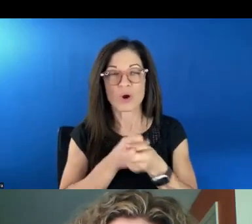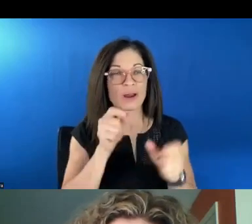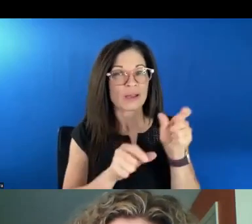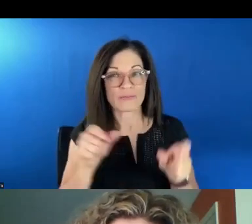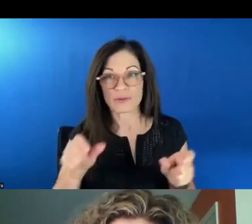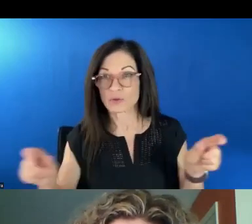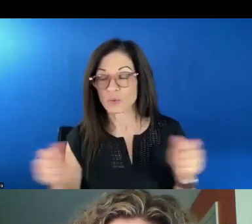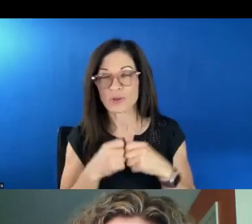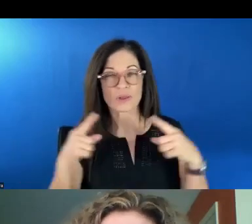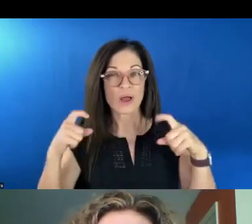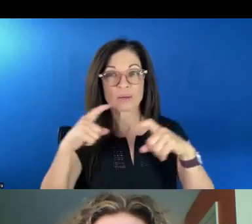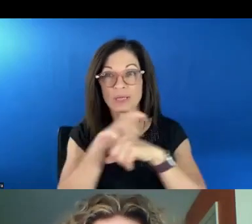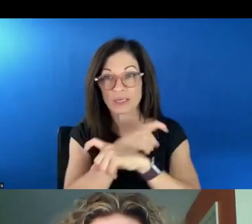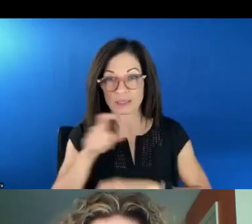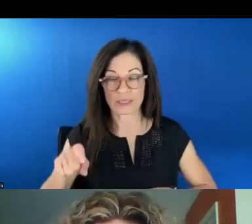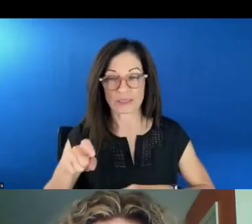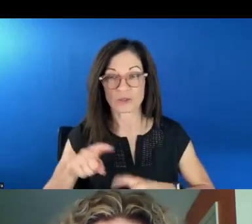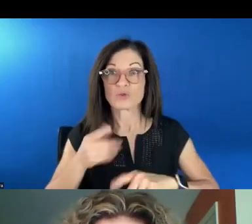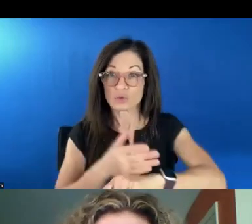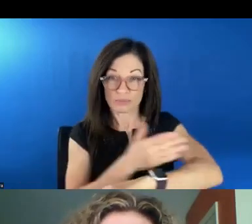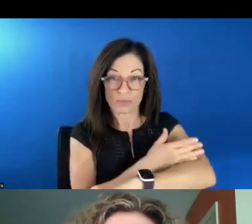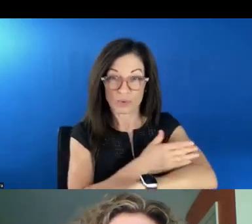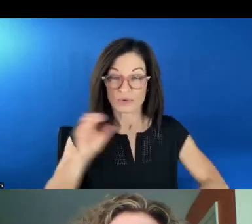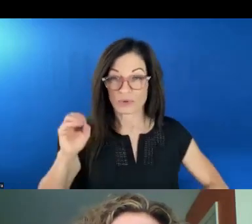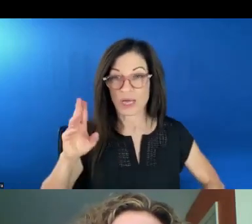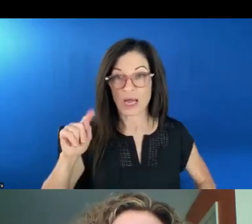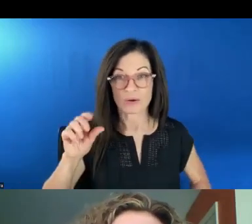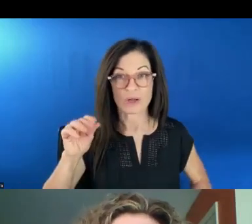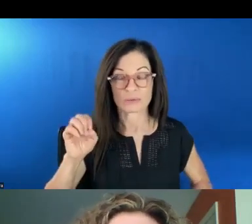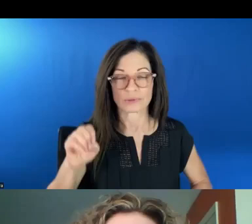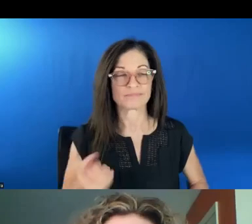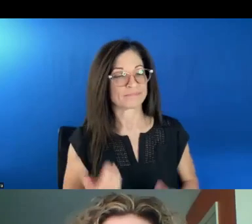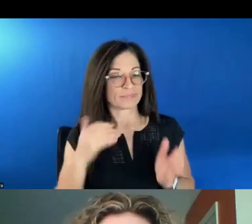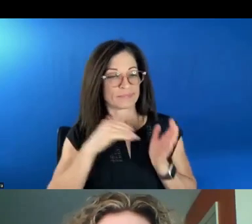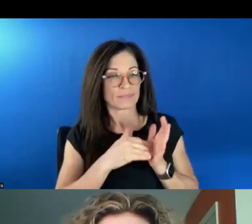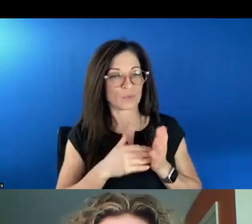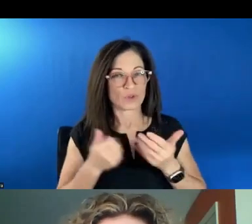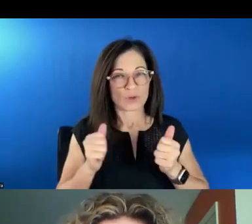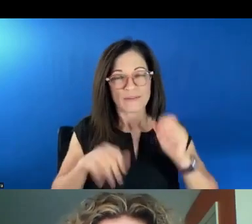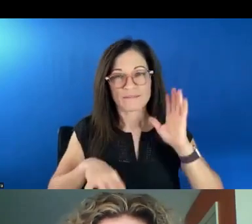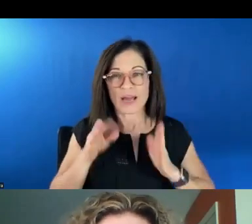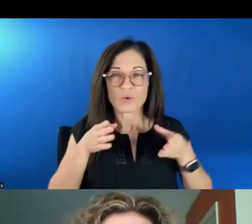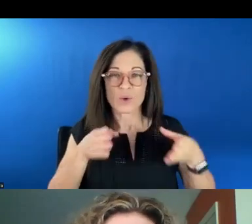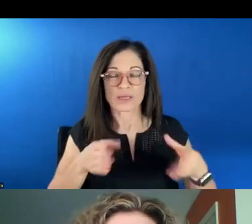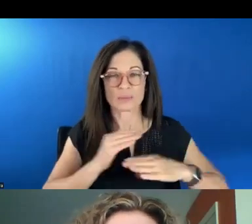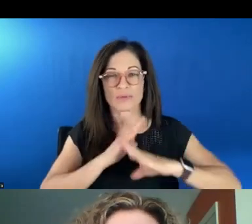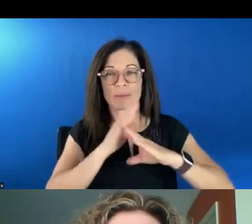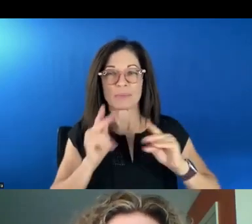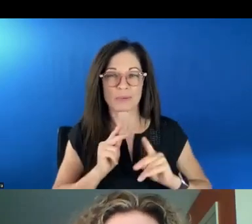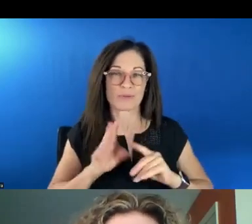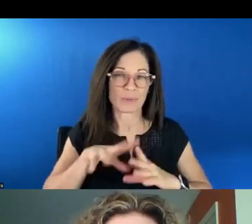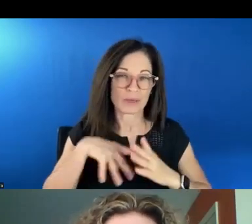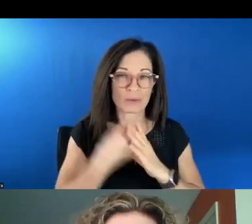with complex needs to improve outcomes. Again, we're looking at ways to keep people out of crisis and